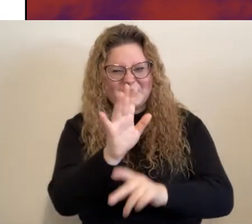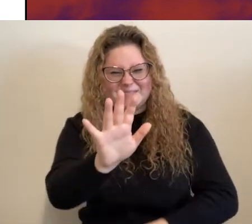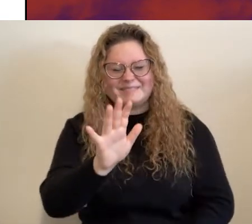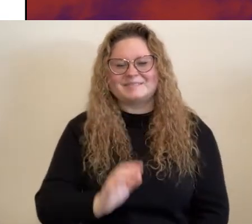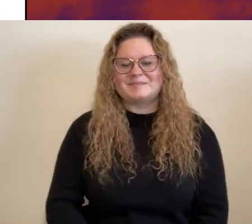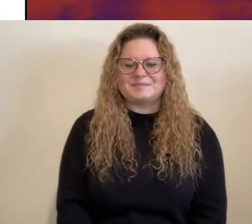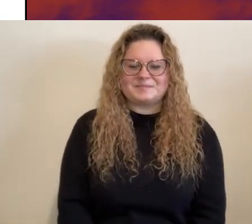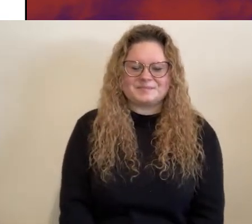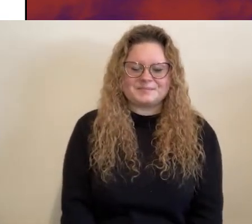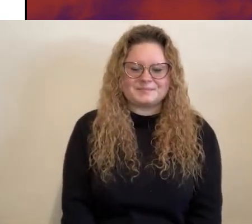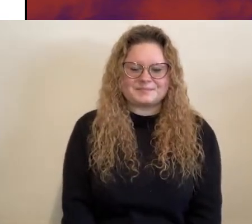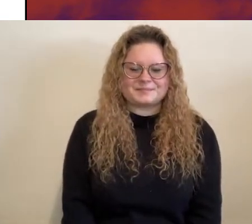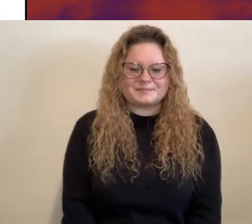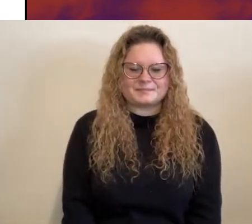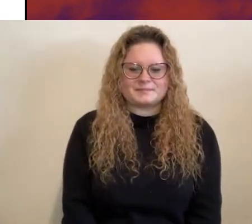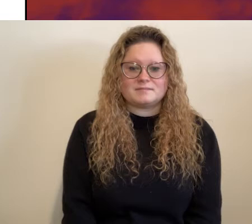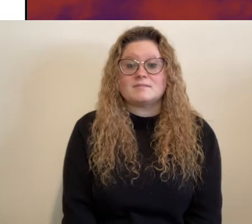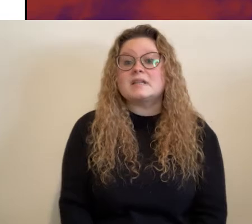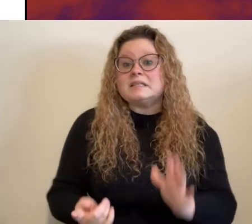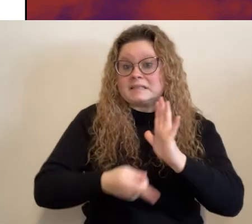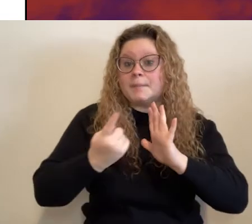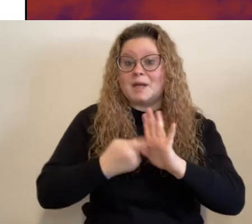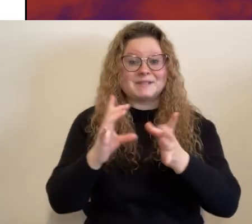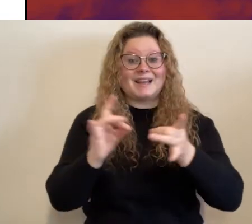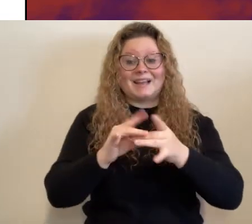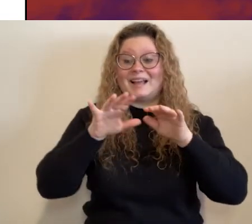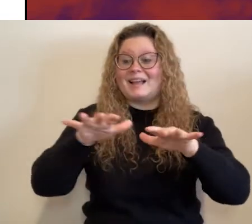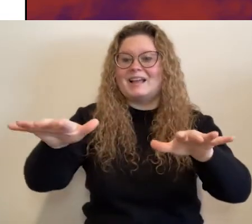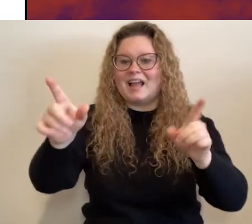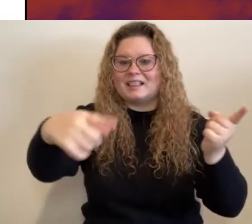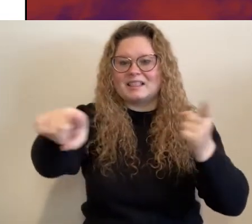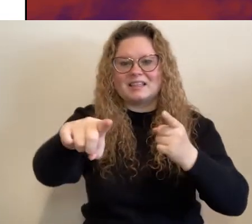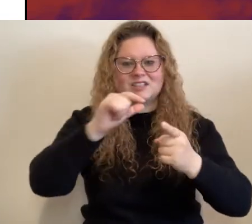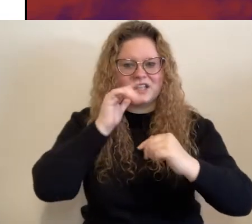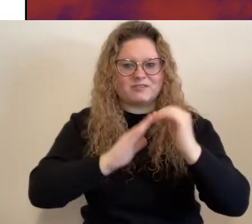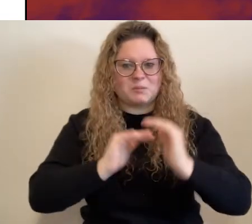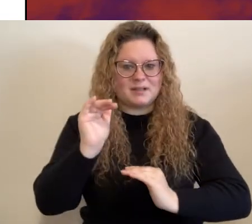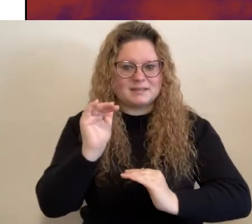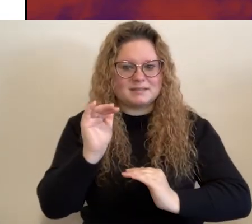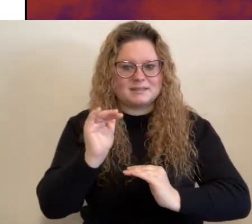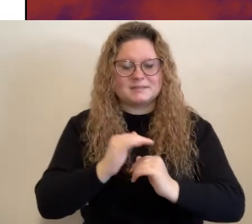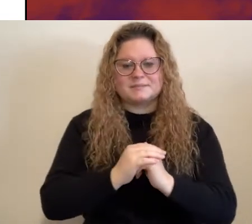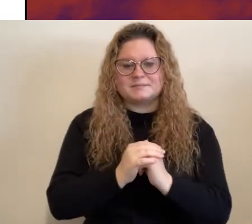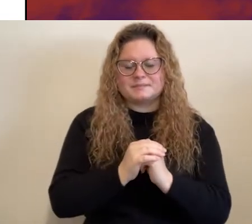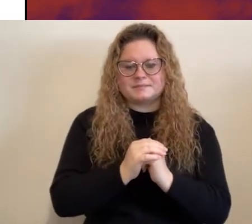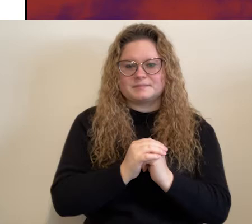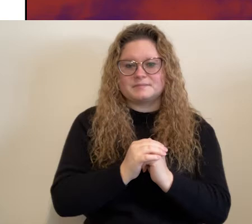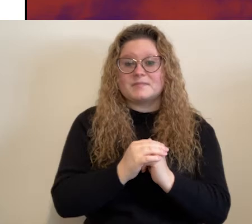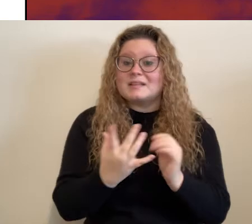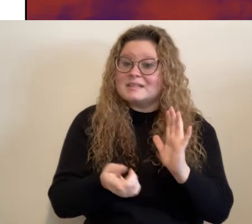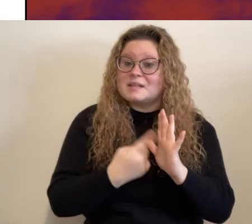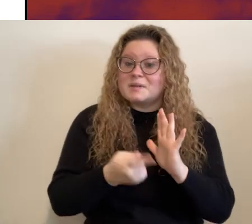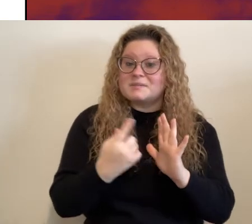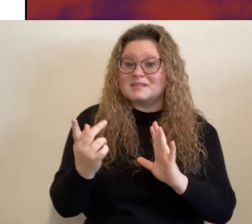out. Making people uncomfortable. So some of the things that I speak about in these different spaces, it rubs people's